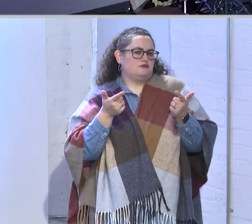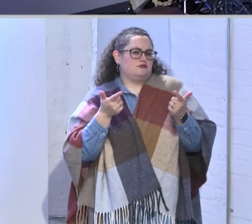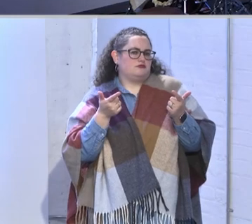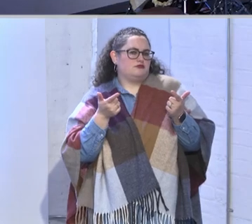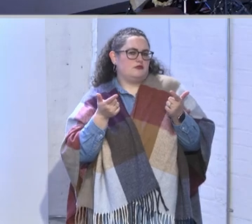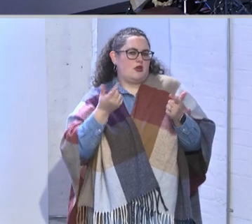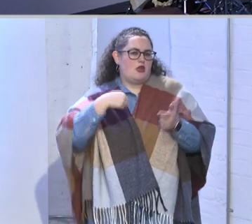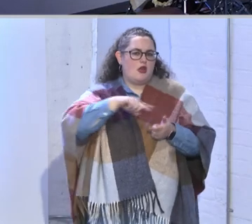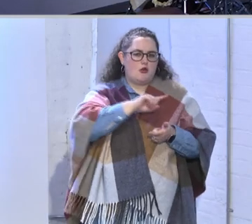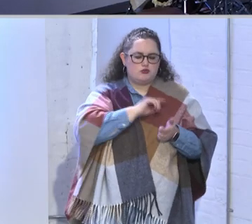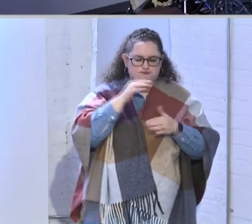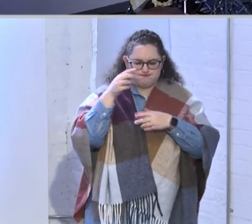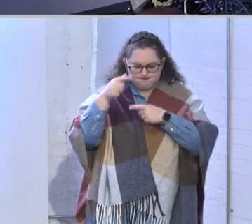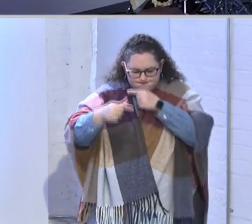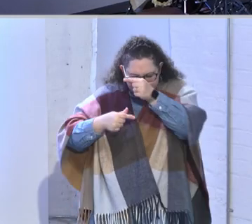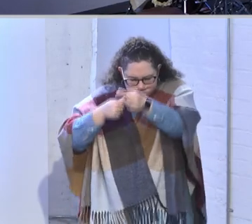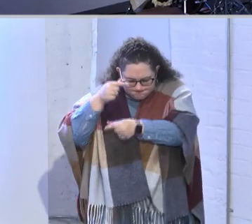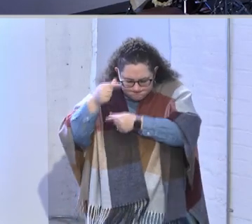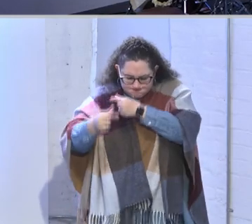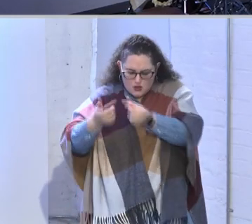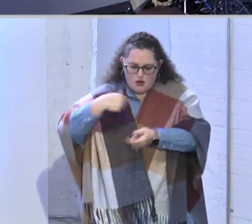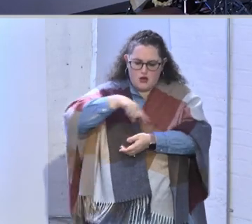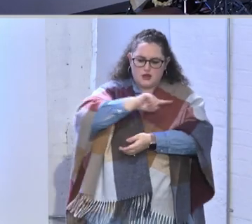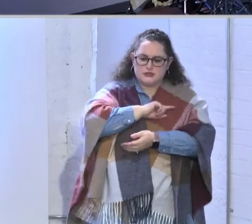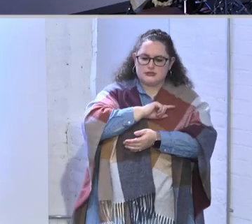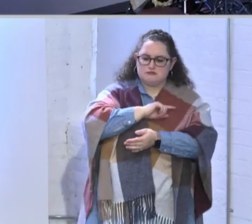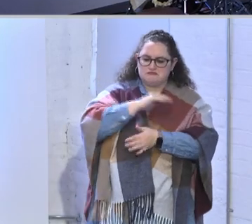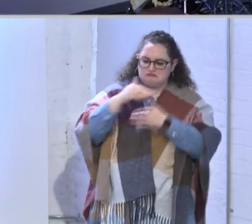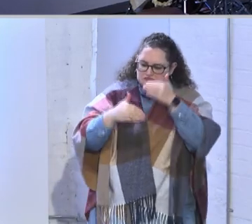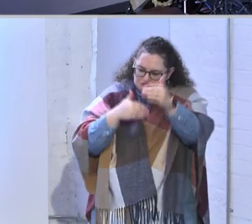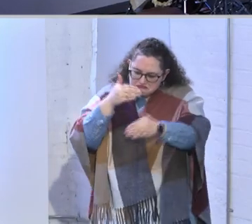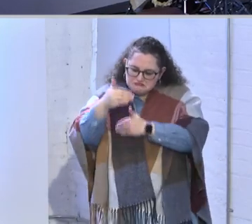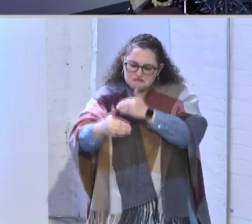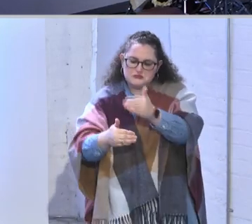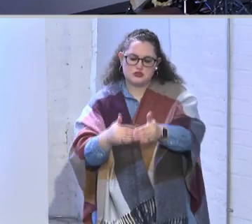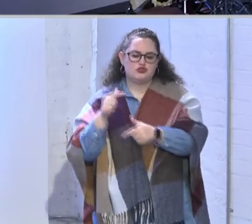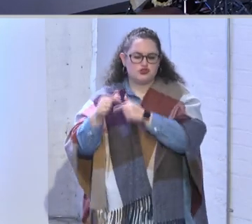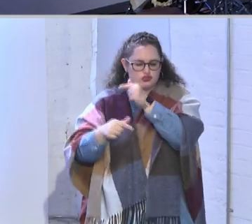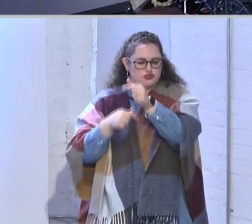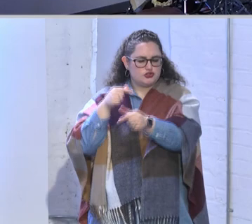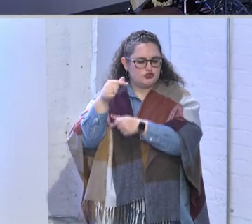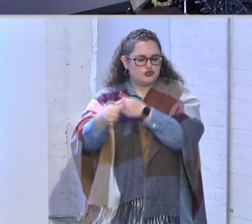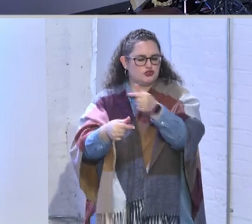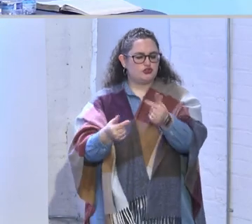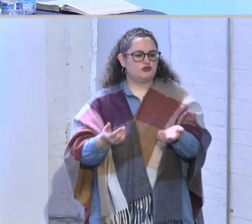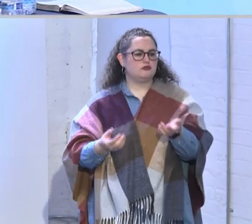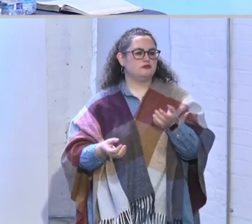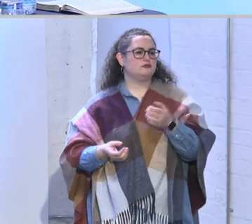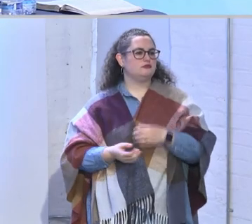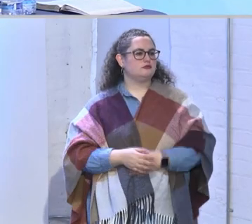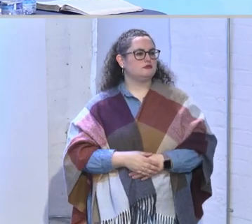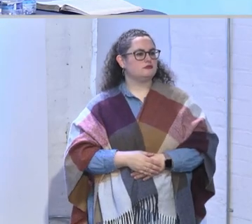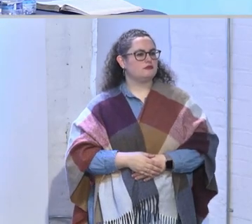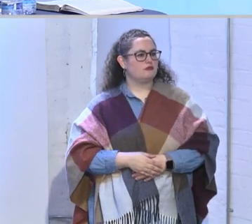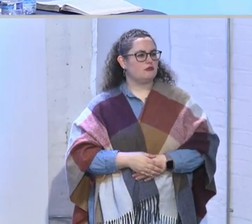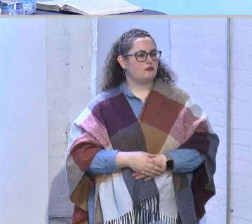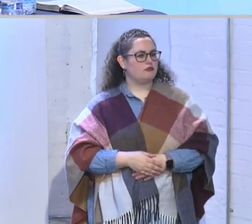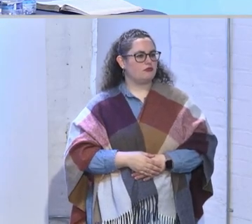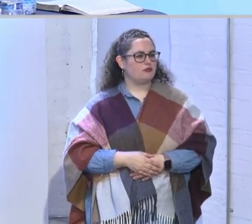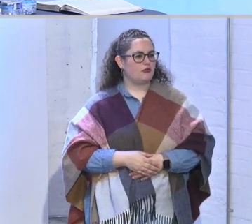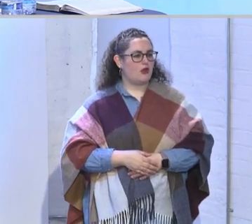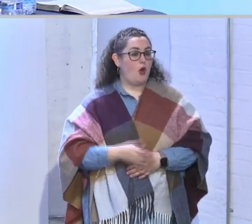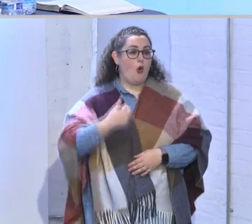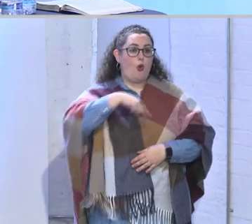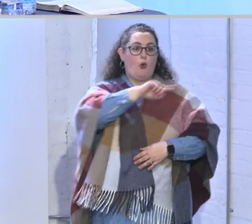us here and he wants us to flourish. More on that in just a moment. But here's their statement. "As creatures made in the image of